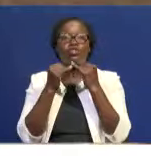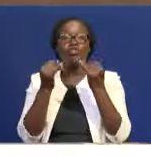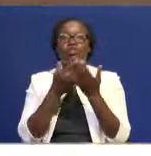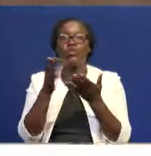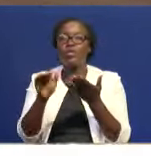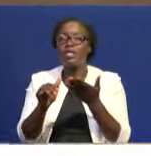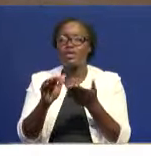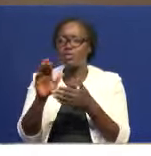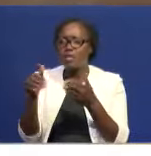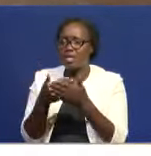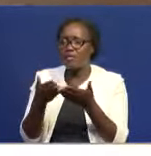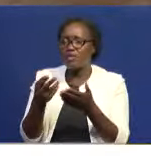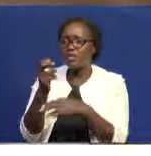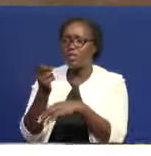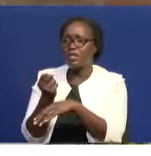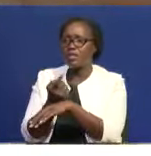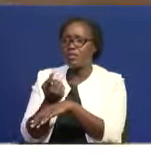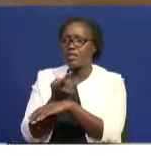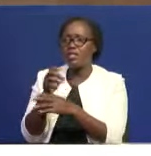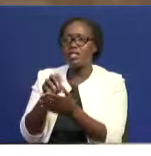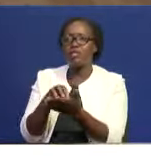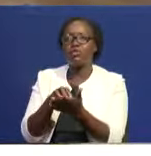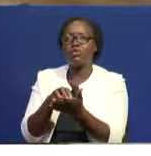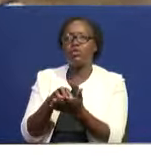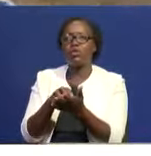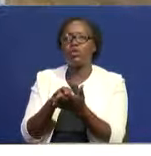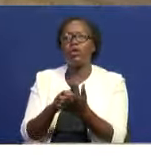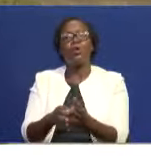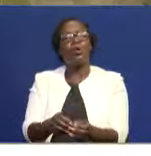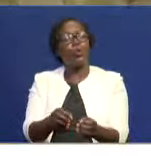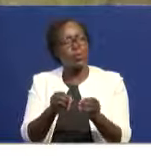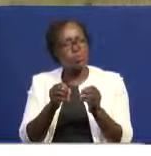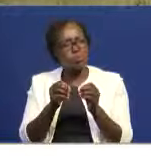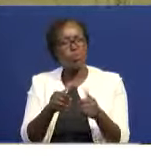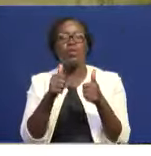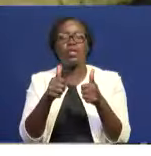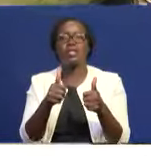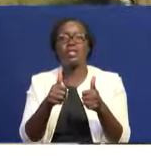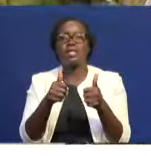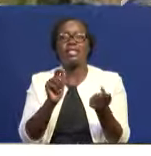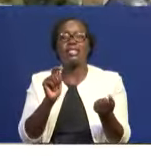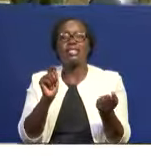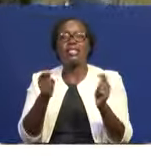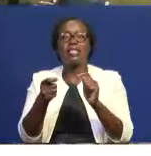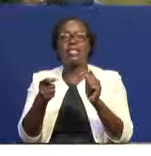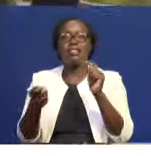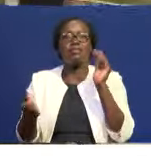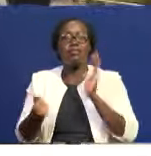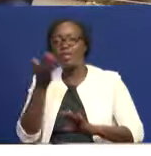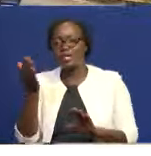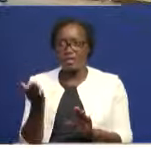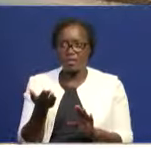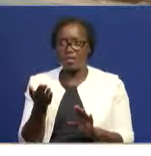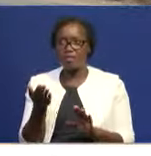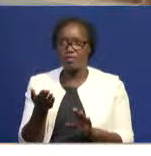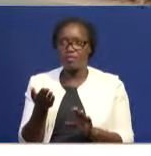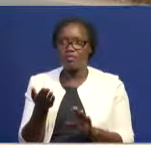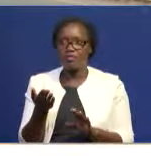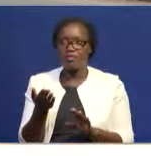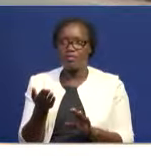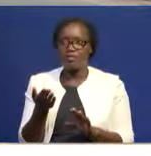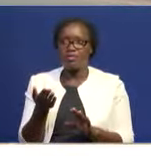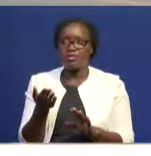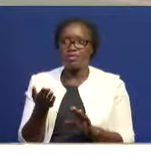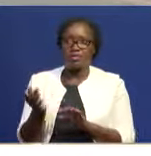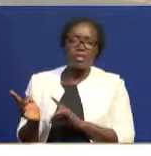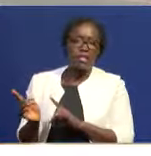we got here about 20 minutes. The situation was palatable. It changed drastically. The